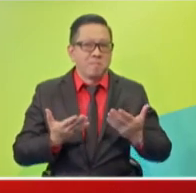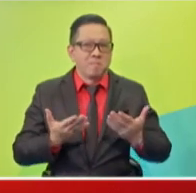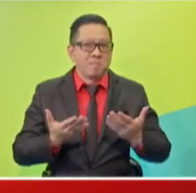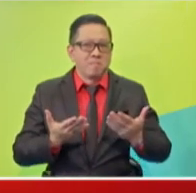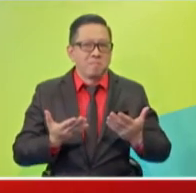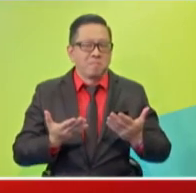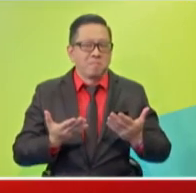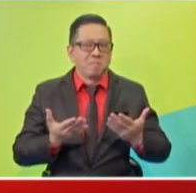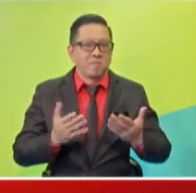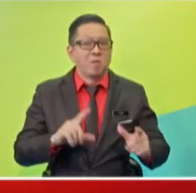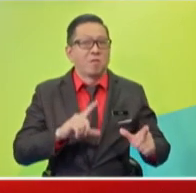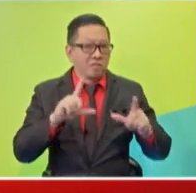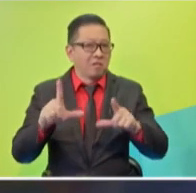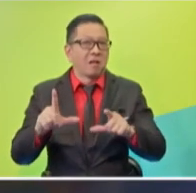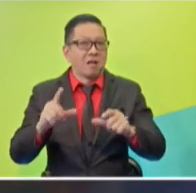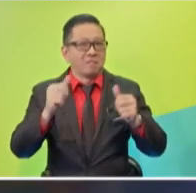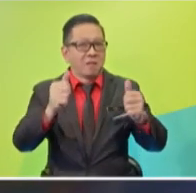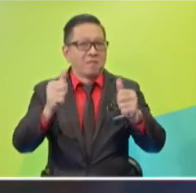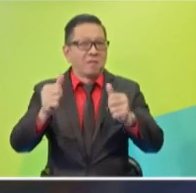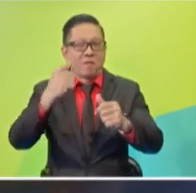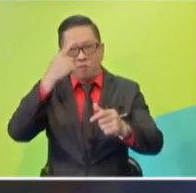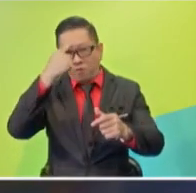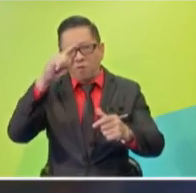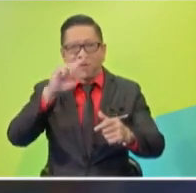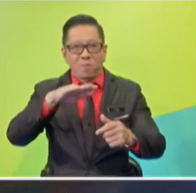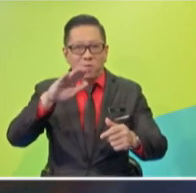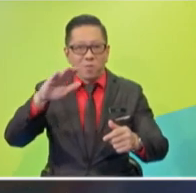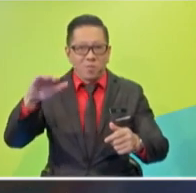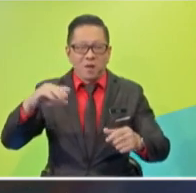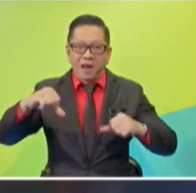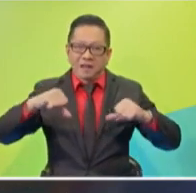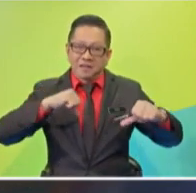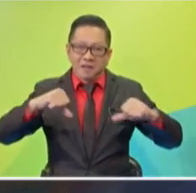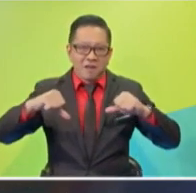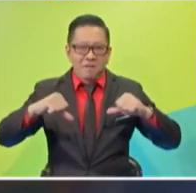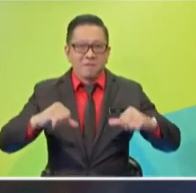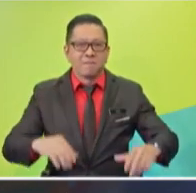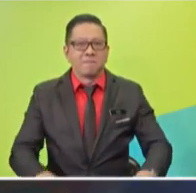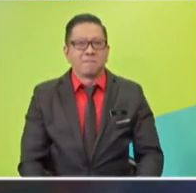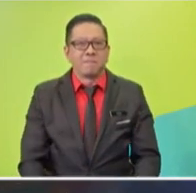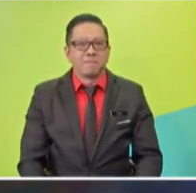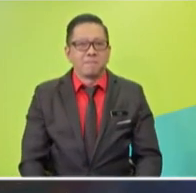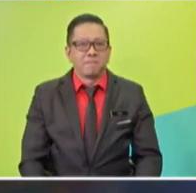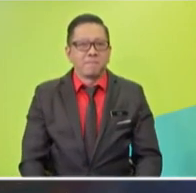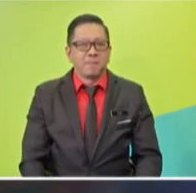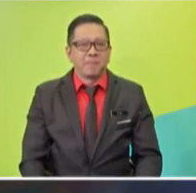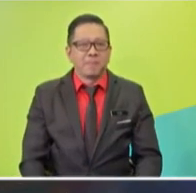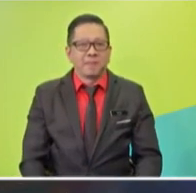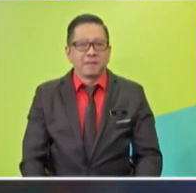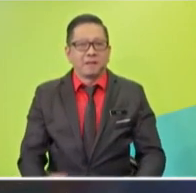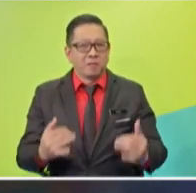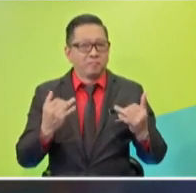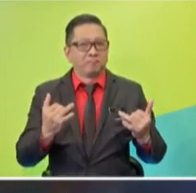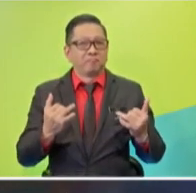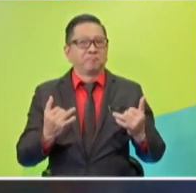thumbs up. Yes, yes, they will get thumbs up for their active participation in today's class. Great. Okay, now we're talking